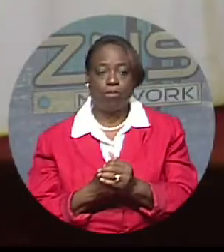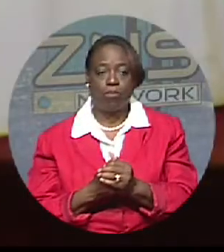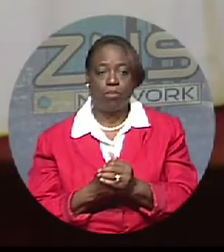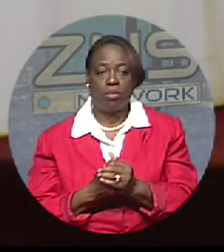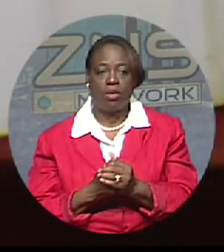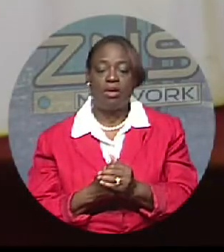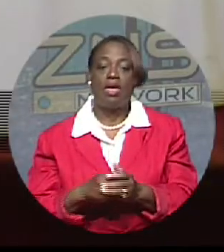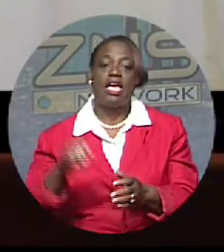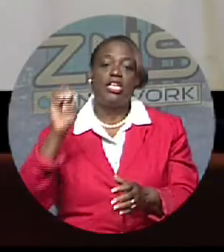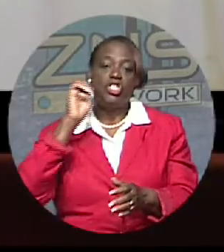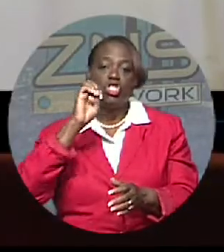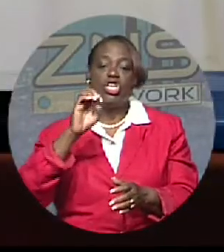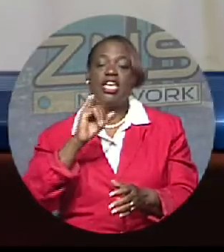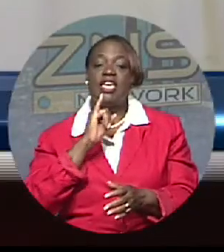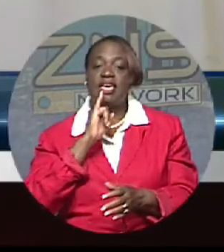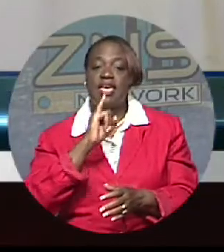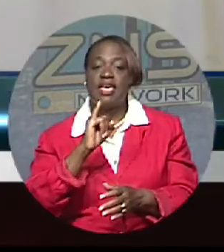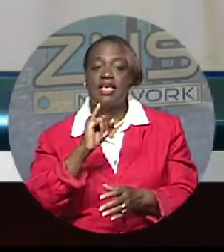She's an extraordinary,